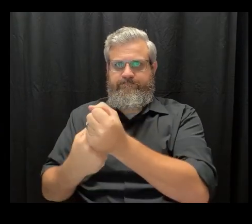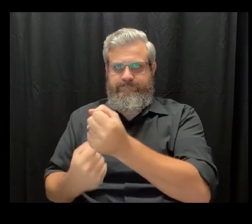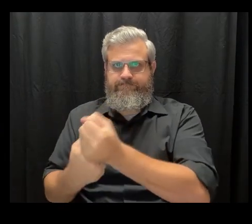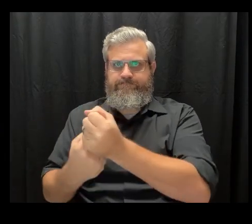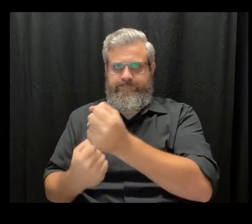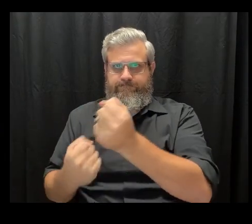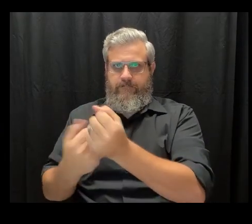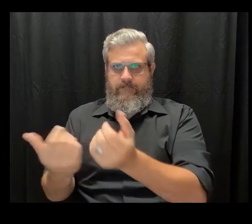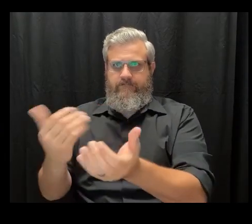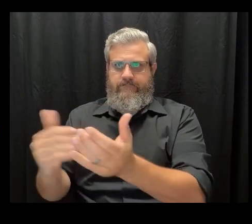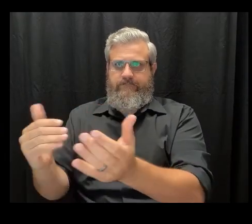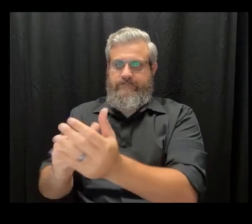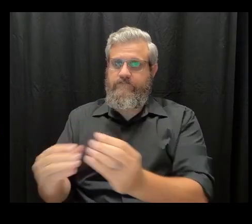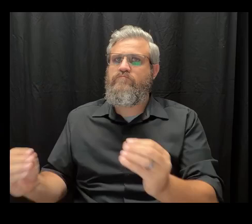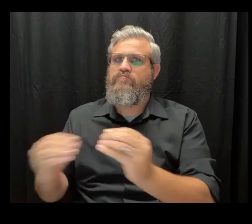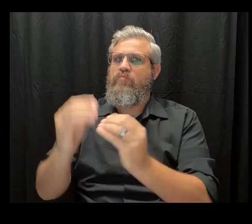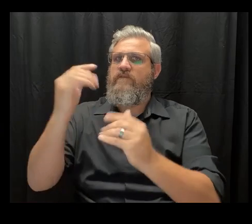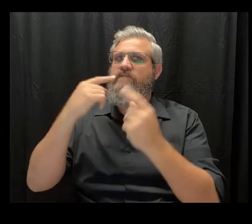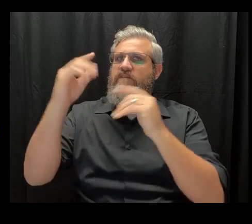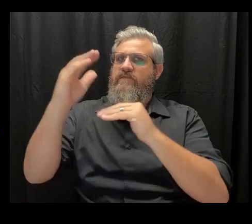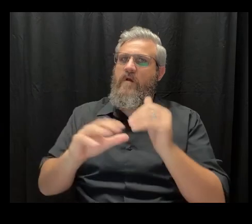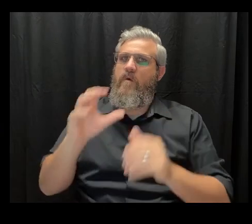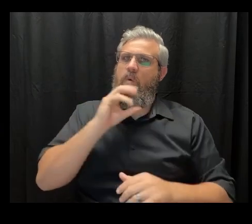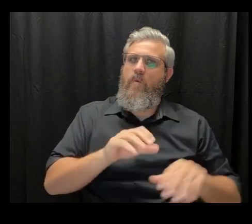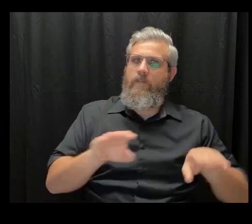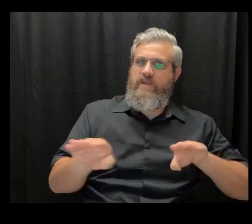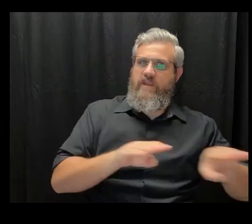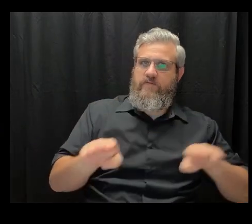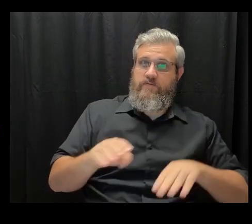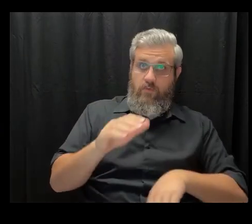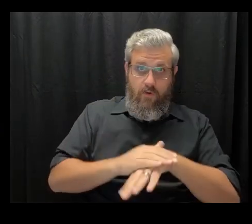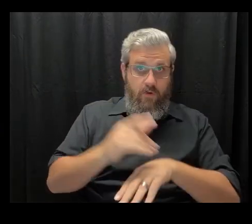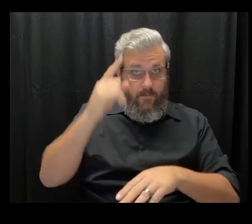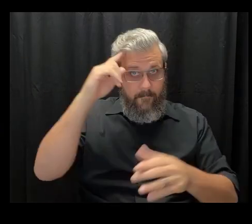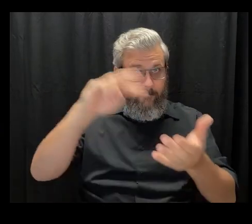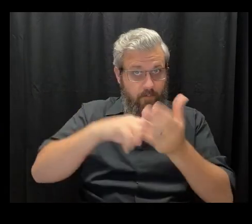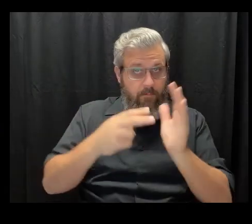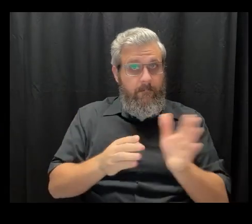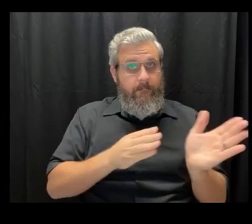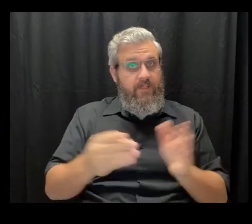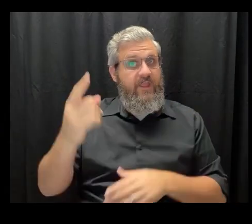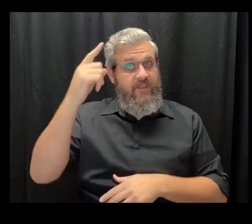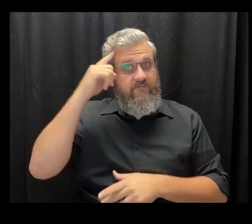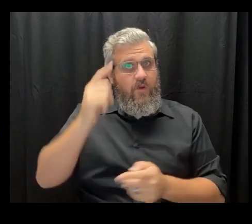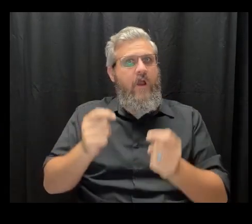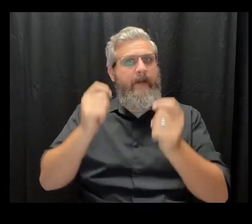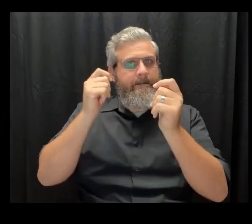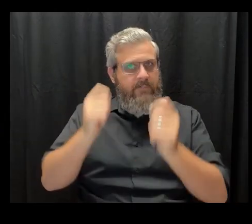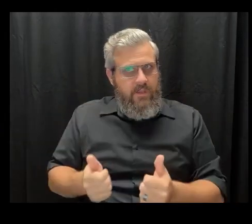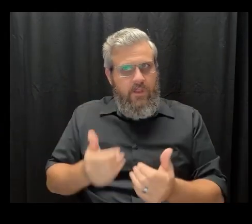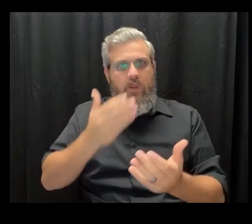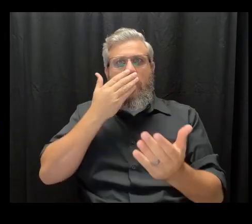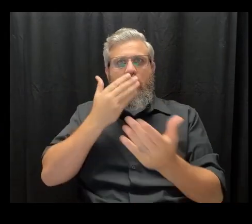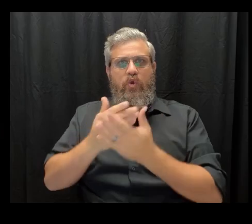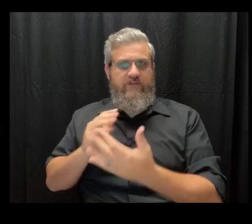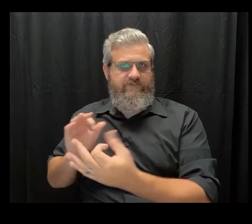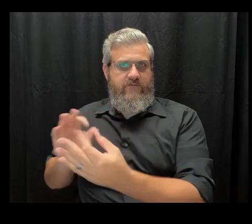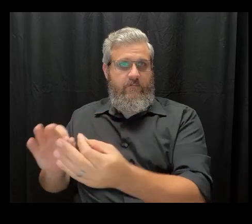So purposely plan for immediate and meaningful feedback across staff, settings, and